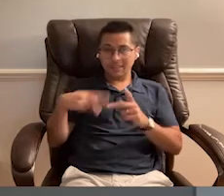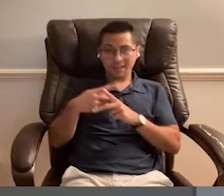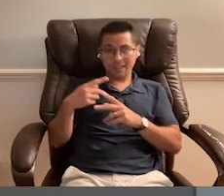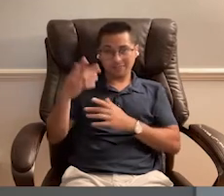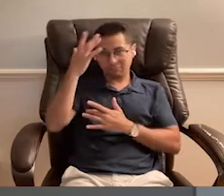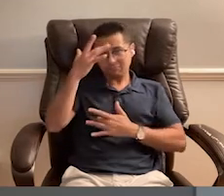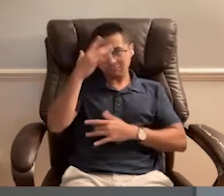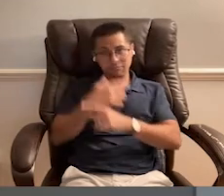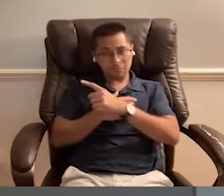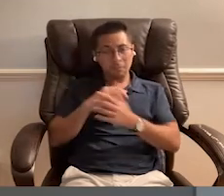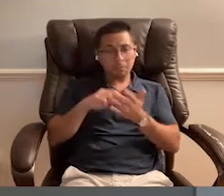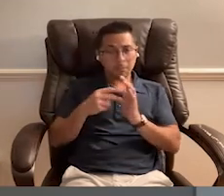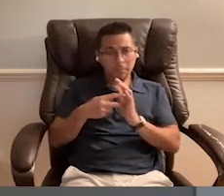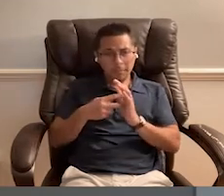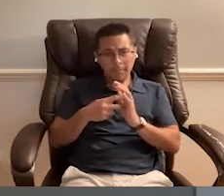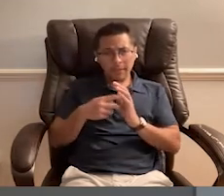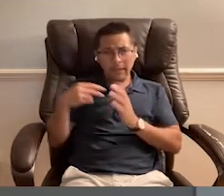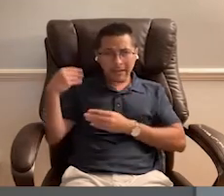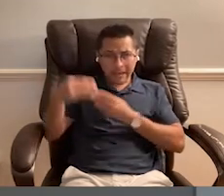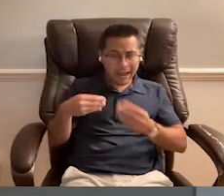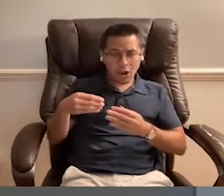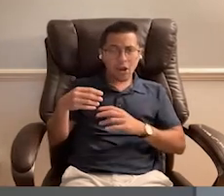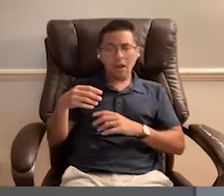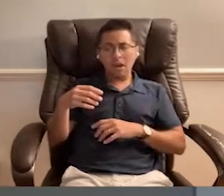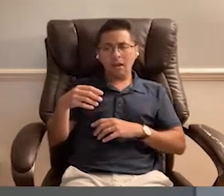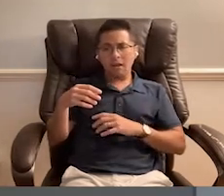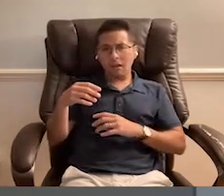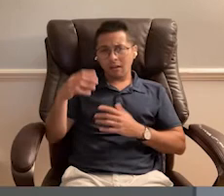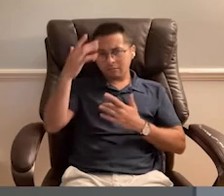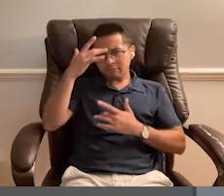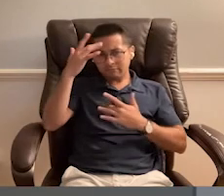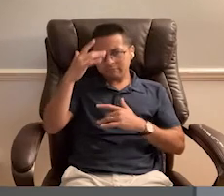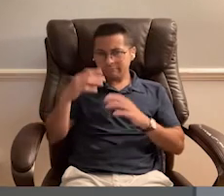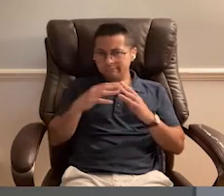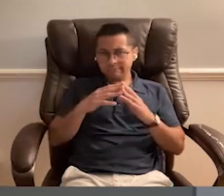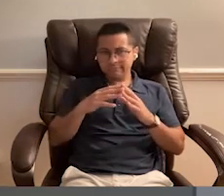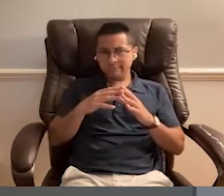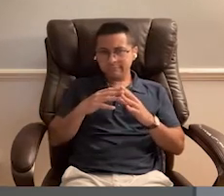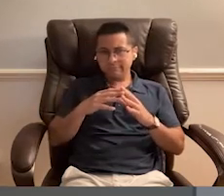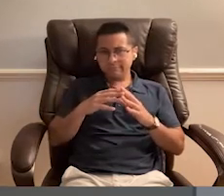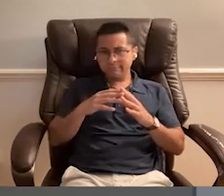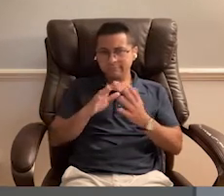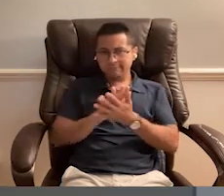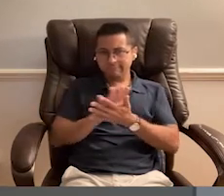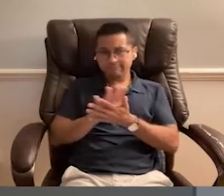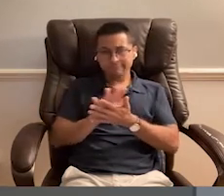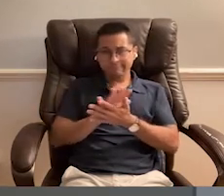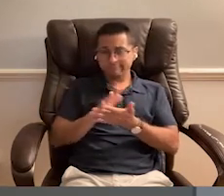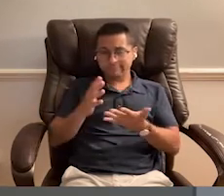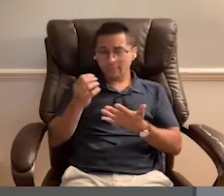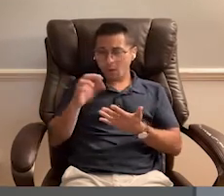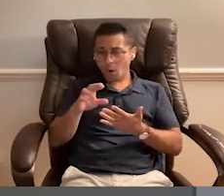So individuals with Prader-Willi syndrome, this means an inherited condition typified by neonatal hypotonia with